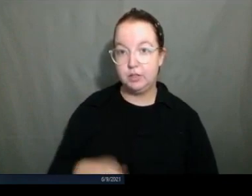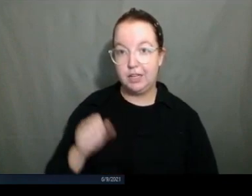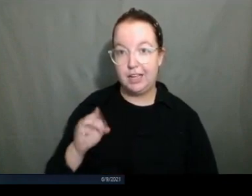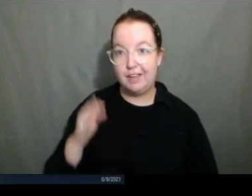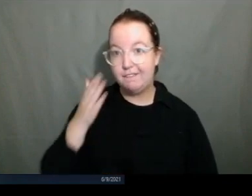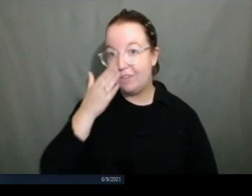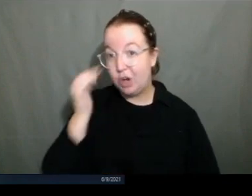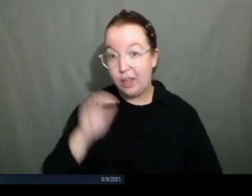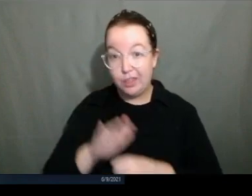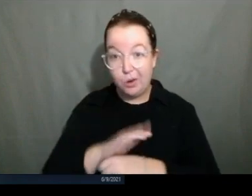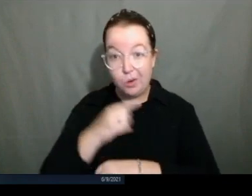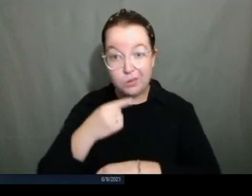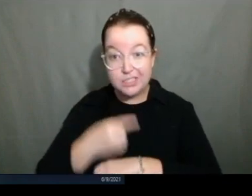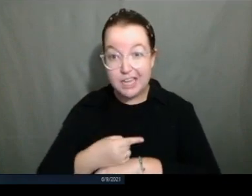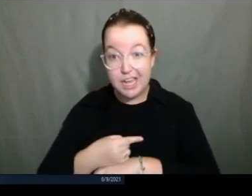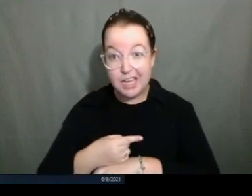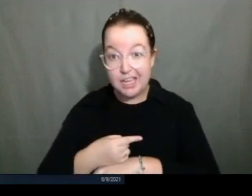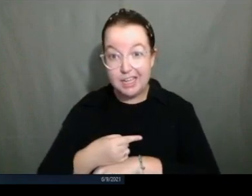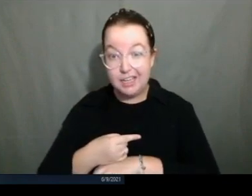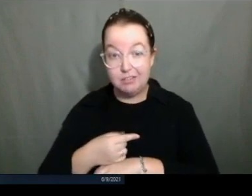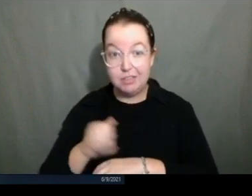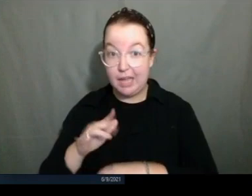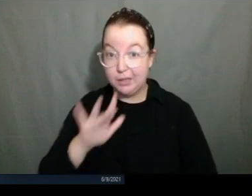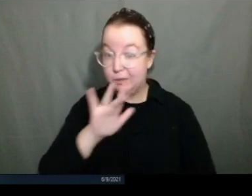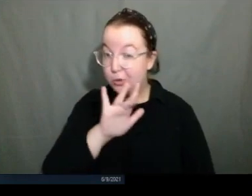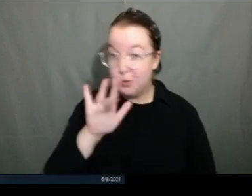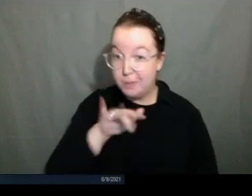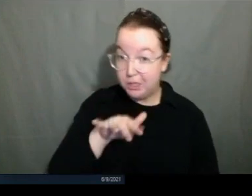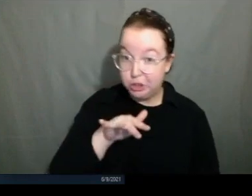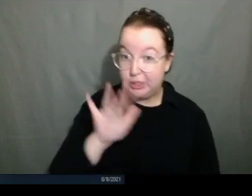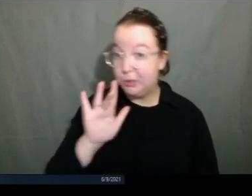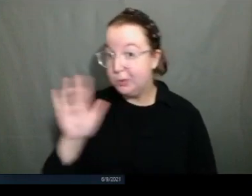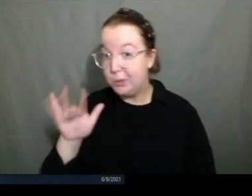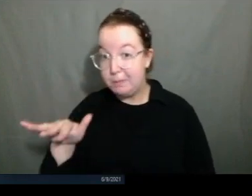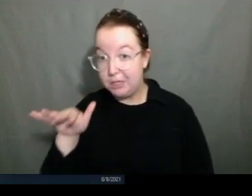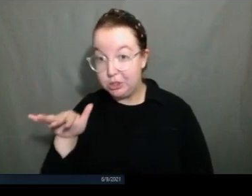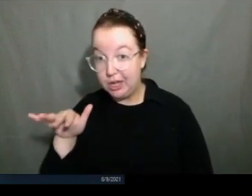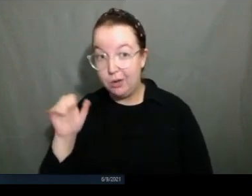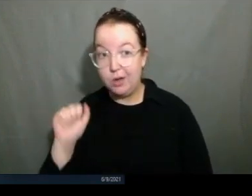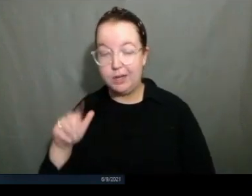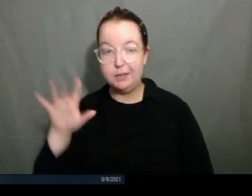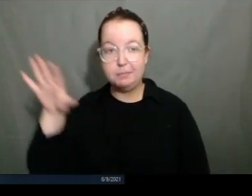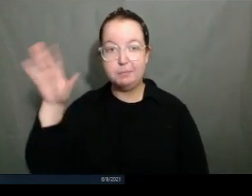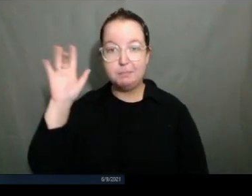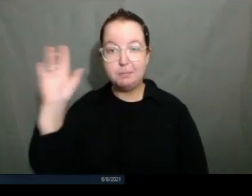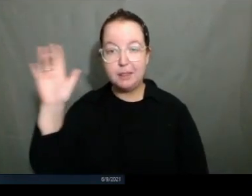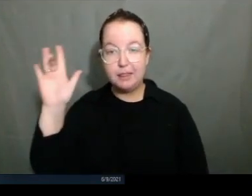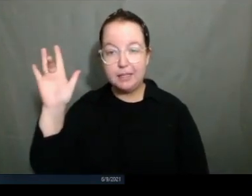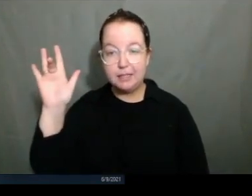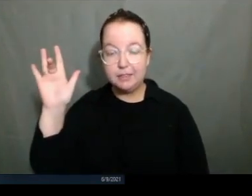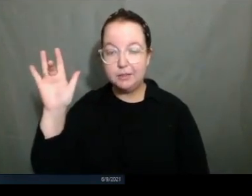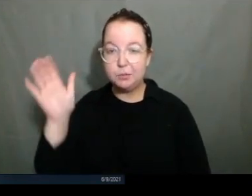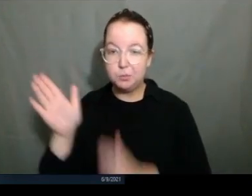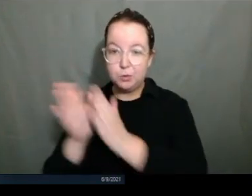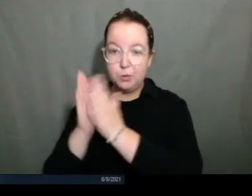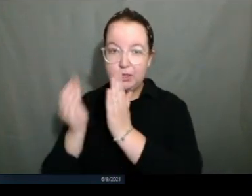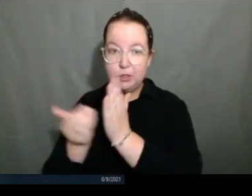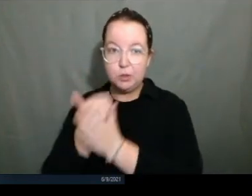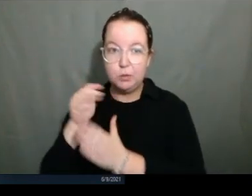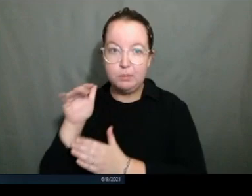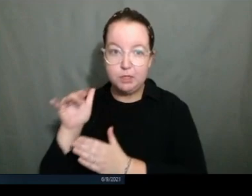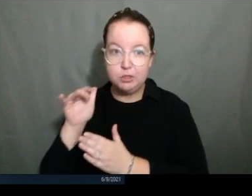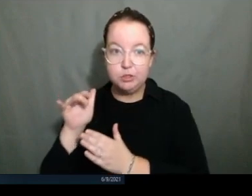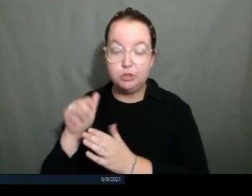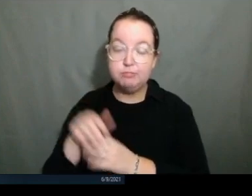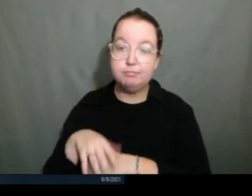day, so you don't have any existing punches to click on, you can always select request new punch, enter the